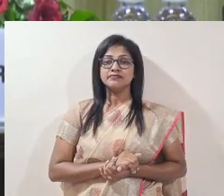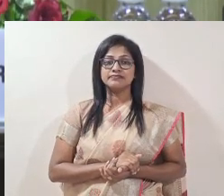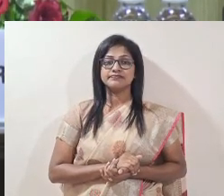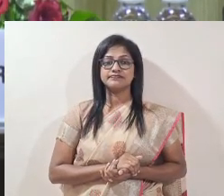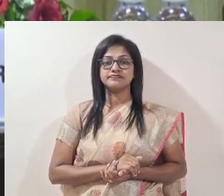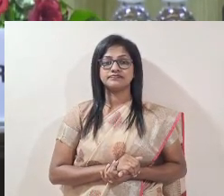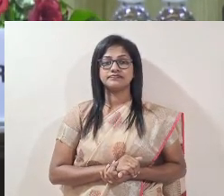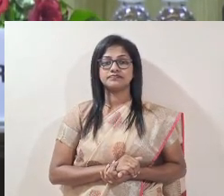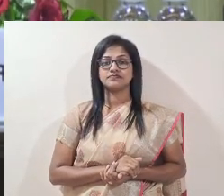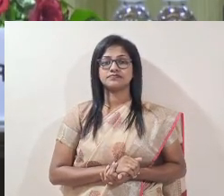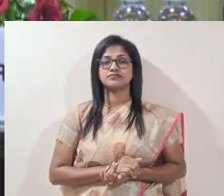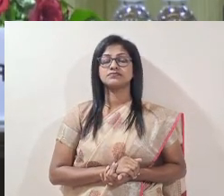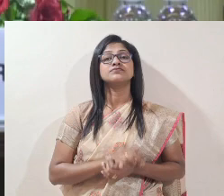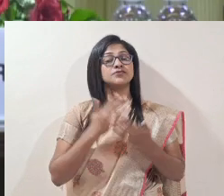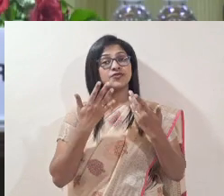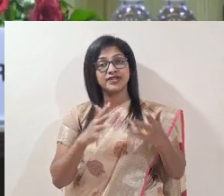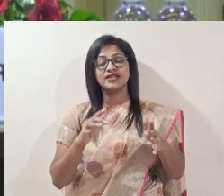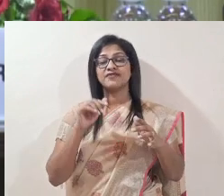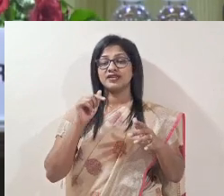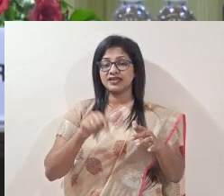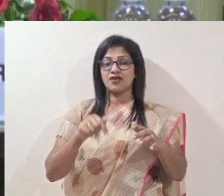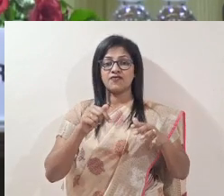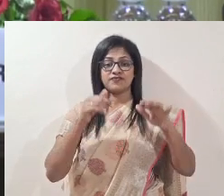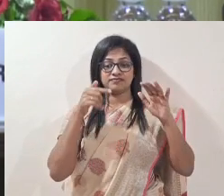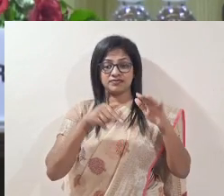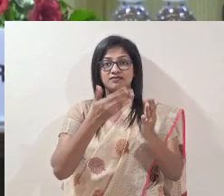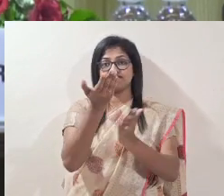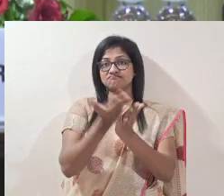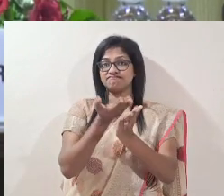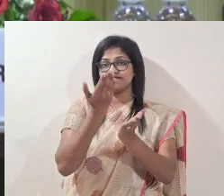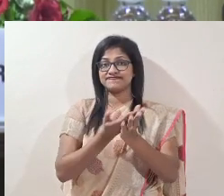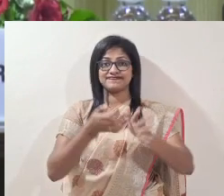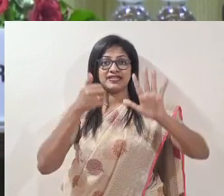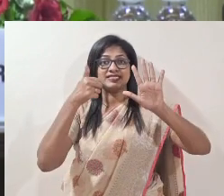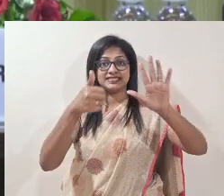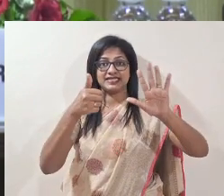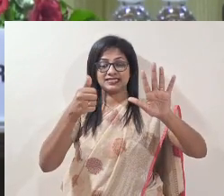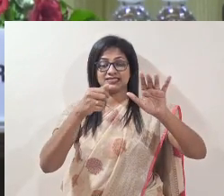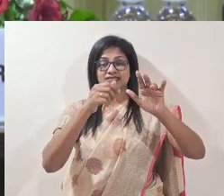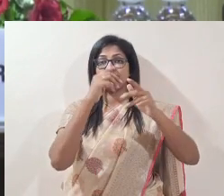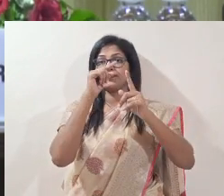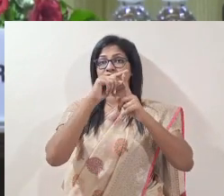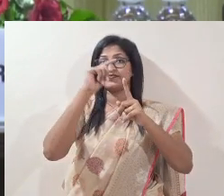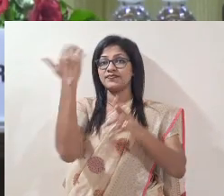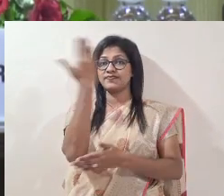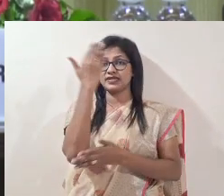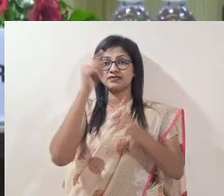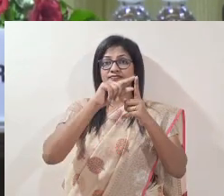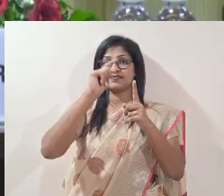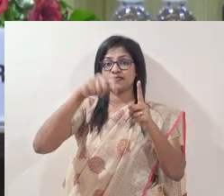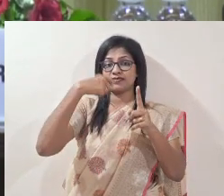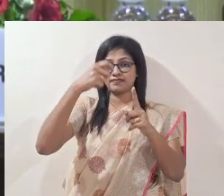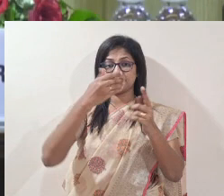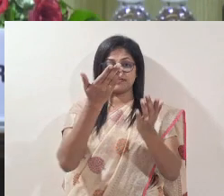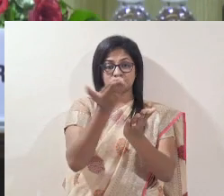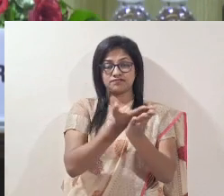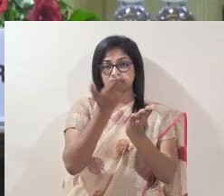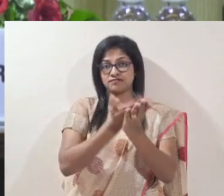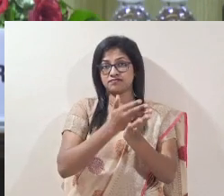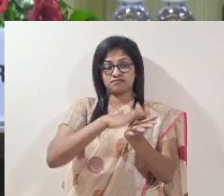So anyway, I think that there are 6 papers have been listed out today